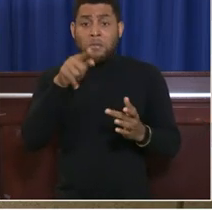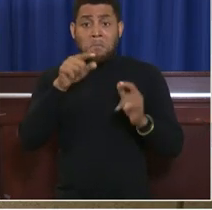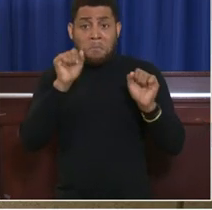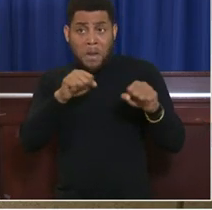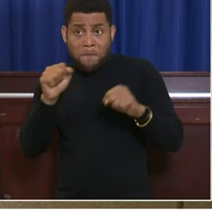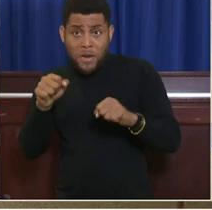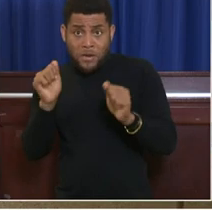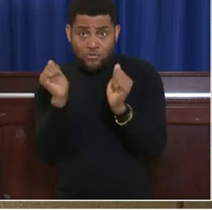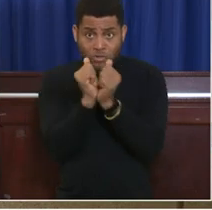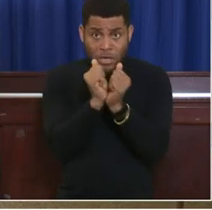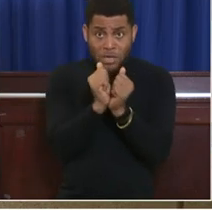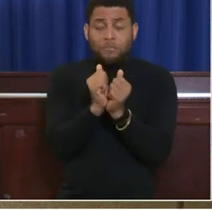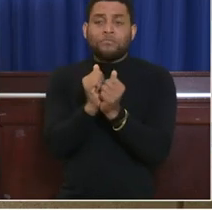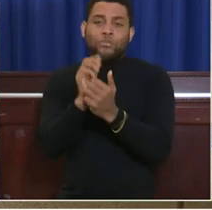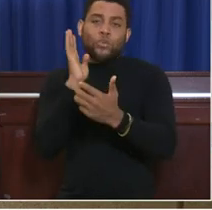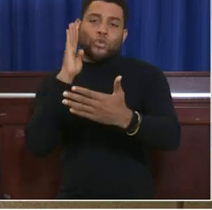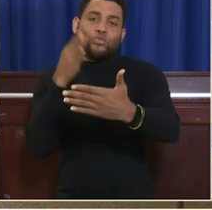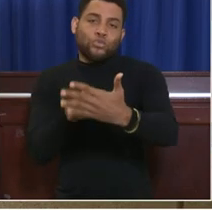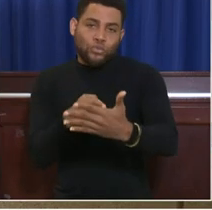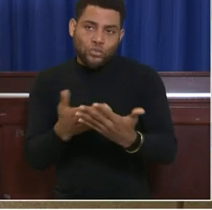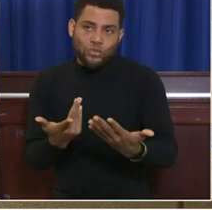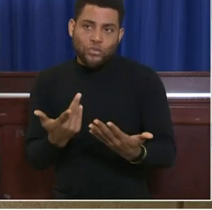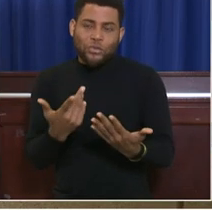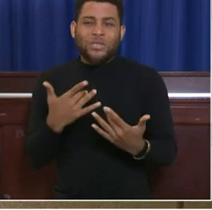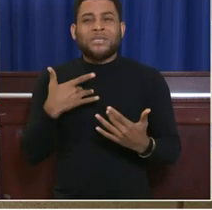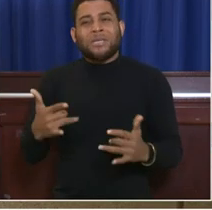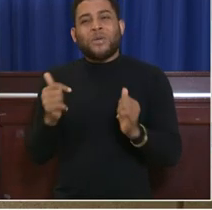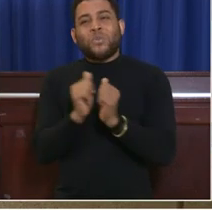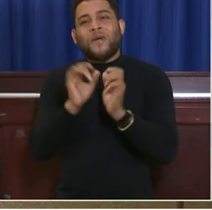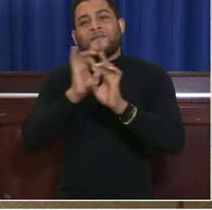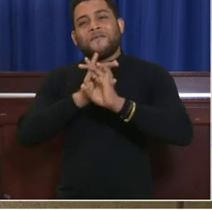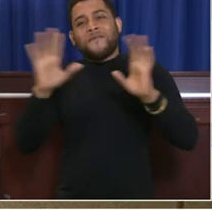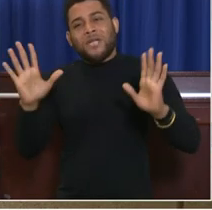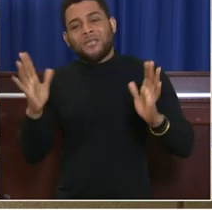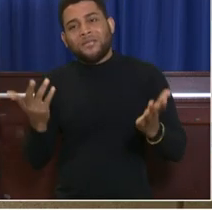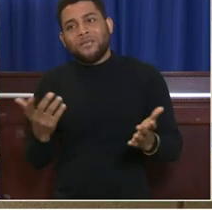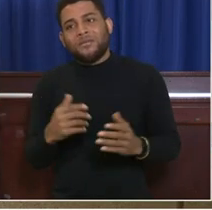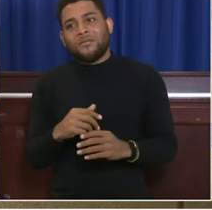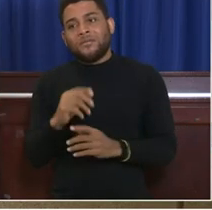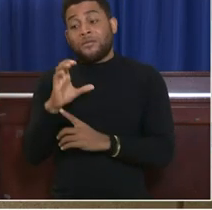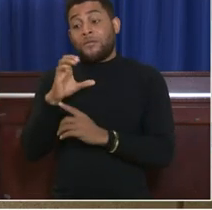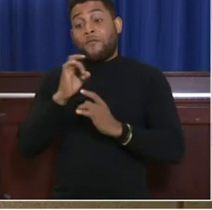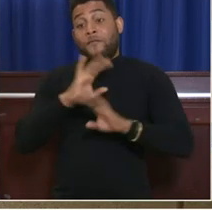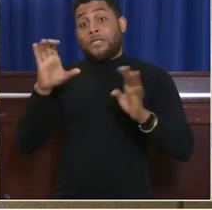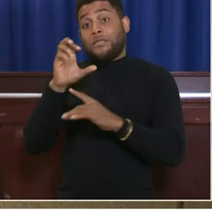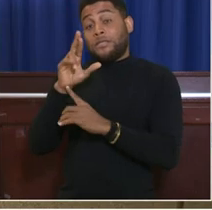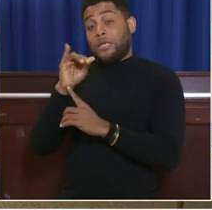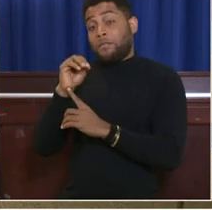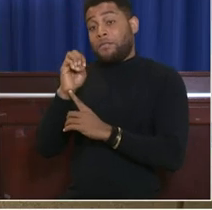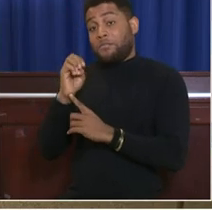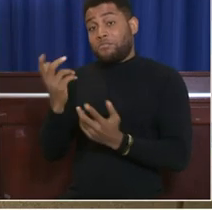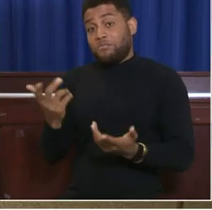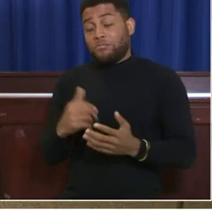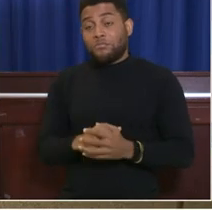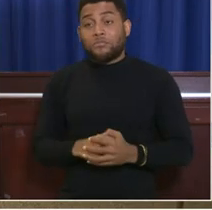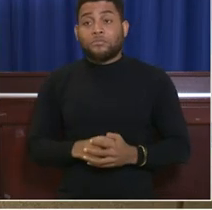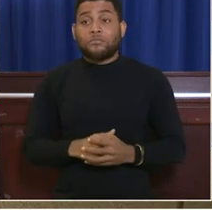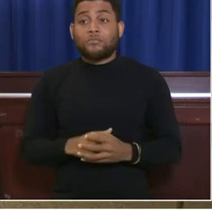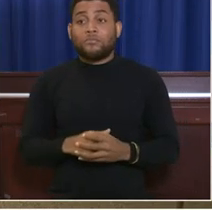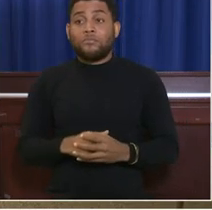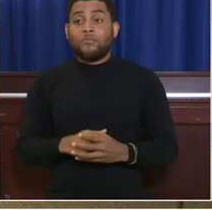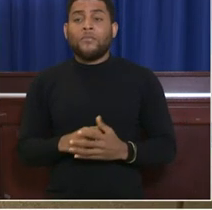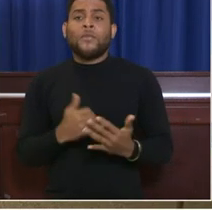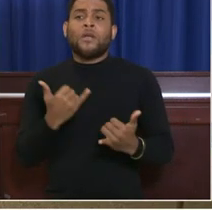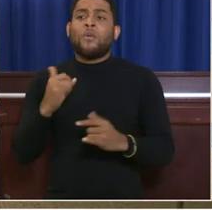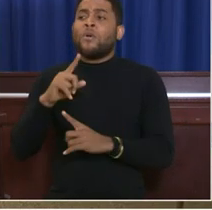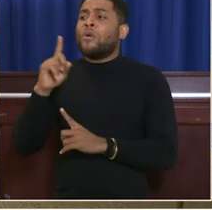that's particularly true with the most violent of offenses. Stuff you're saying, the simple takeaway is the numbers